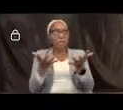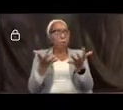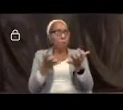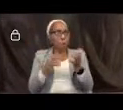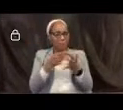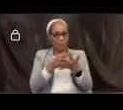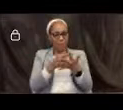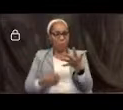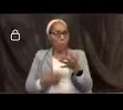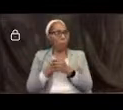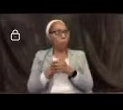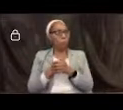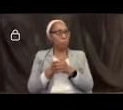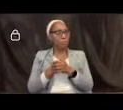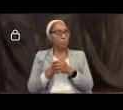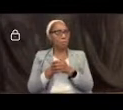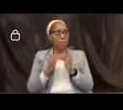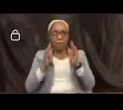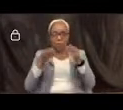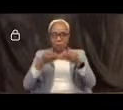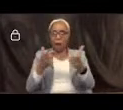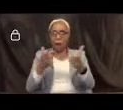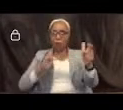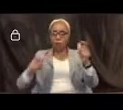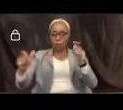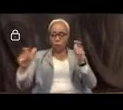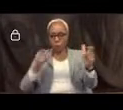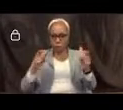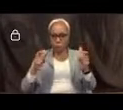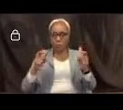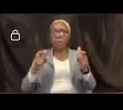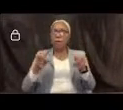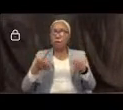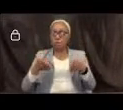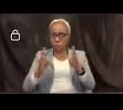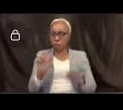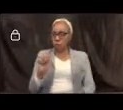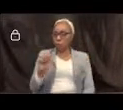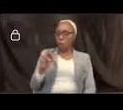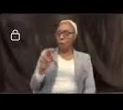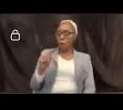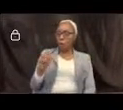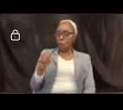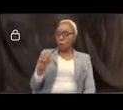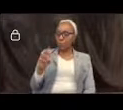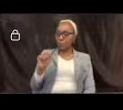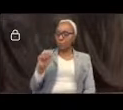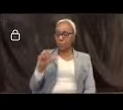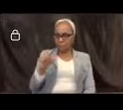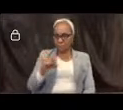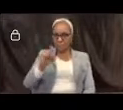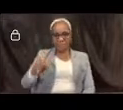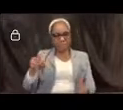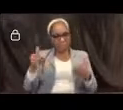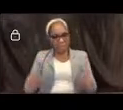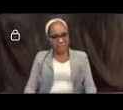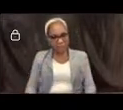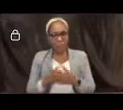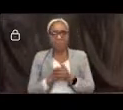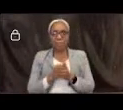those oriented on large major roadways, arterials. Need to be heavily